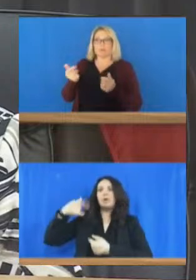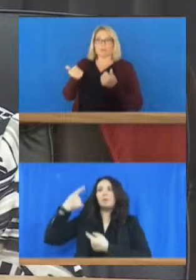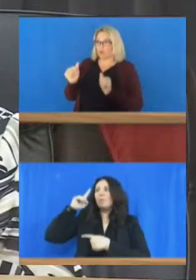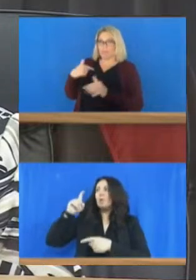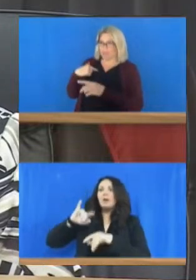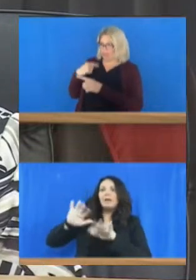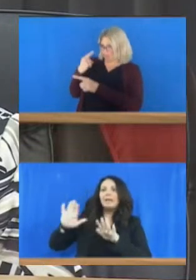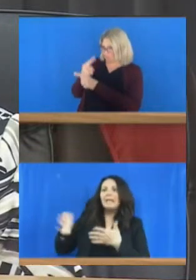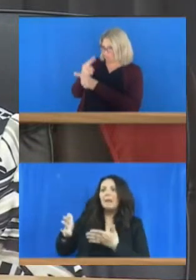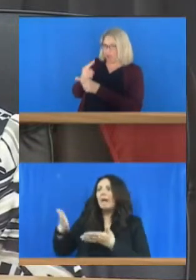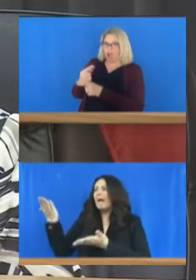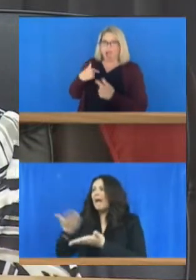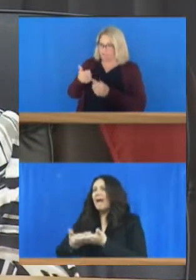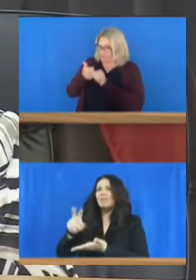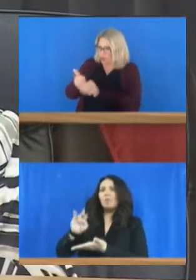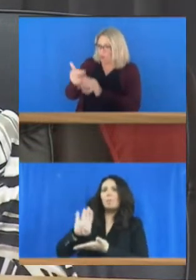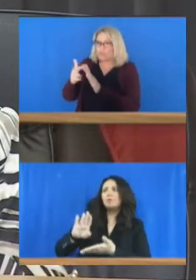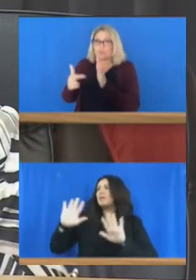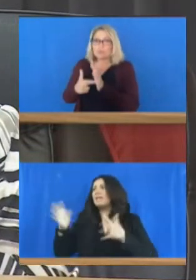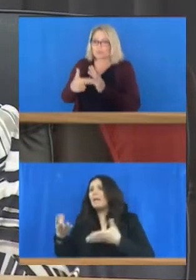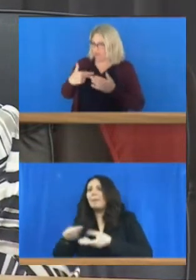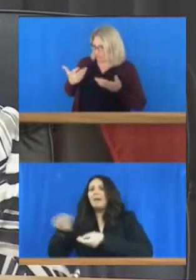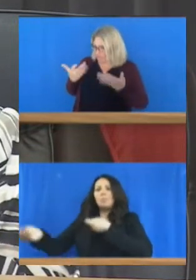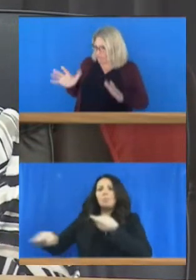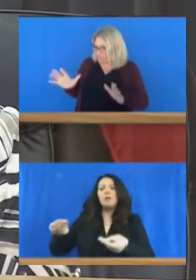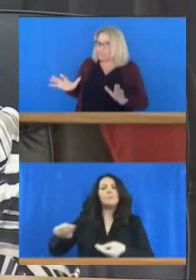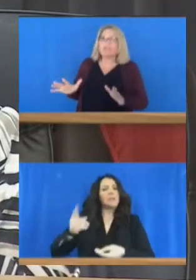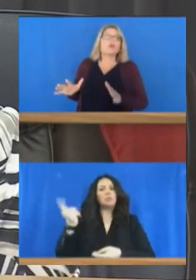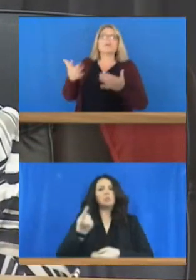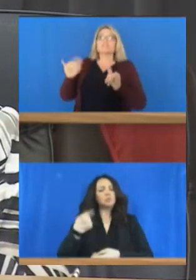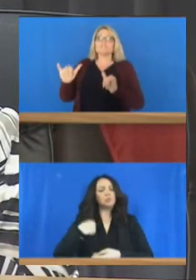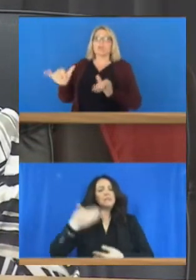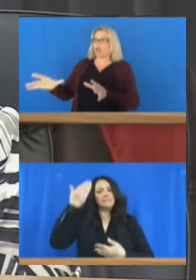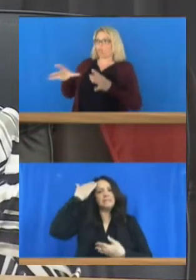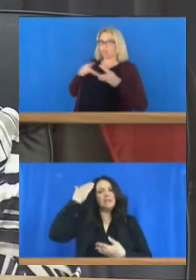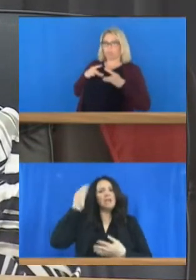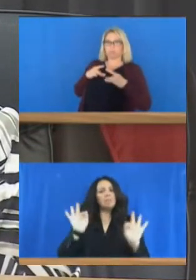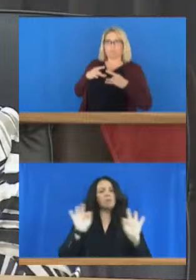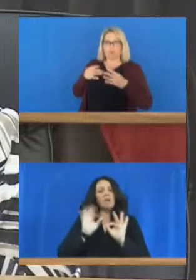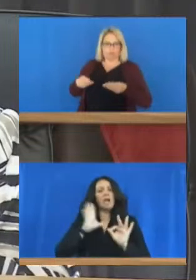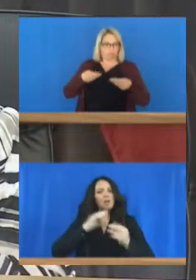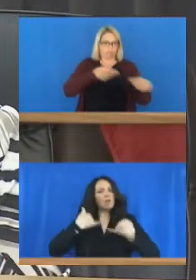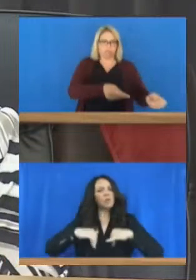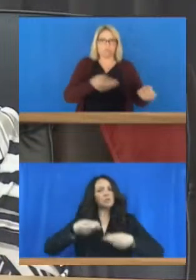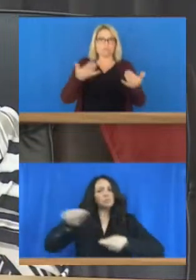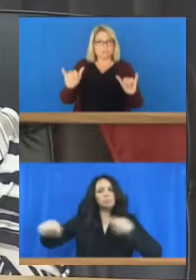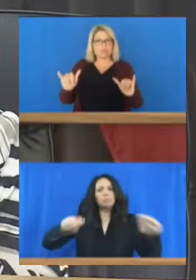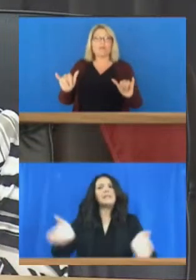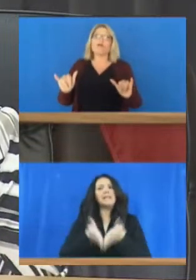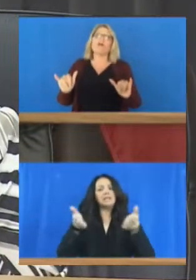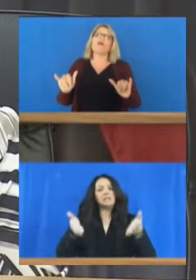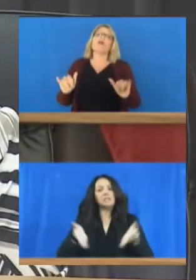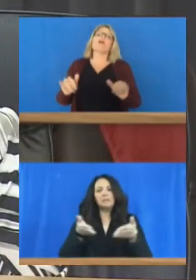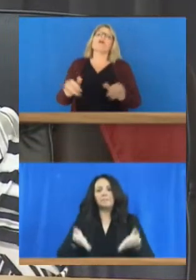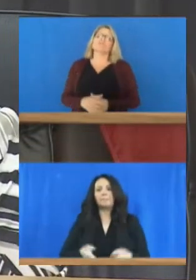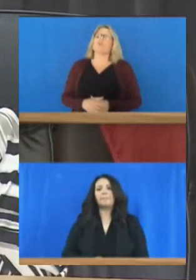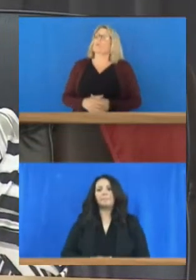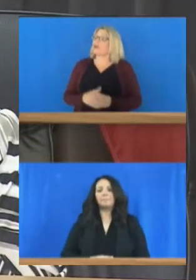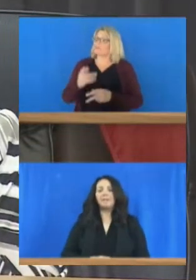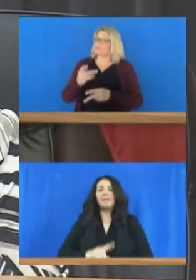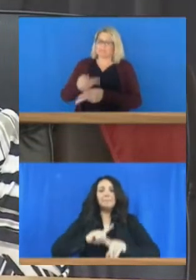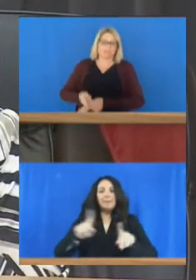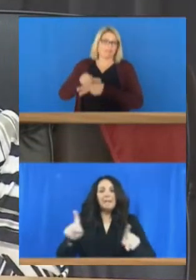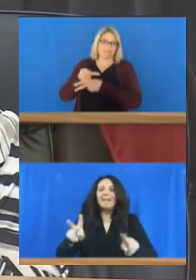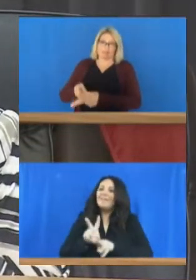people you can socialize with, making sure you wear your mask, staying 6 feet apart. Hand washing and disinfecting right